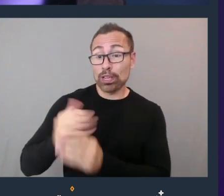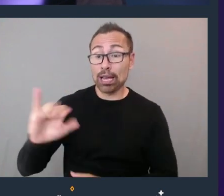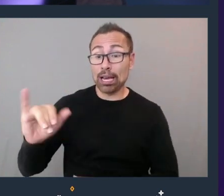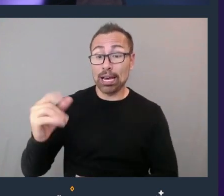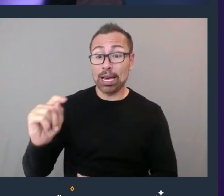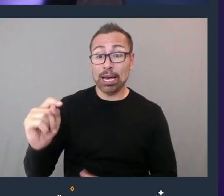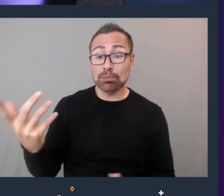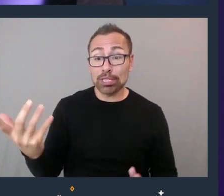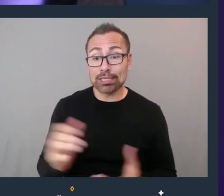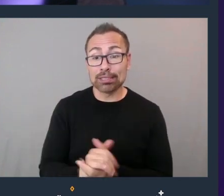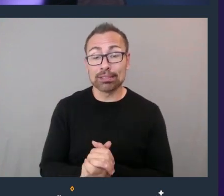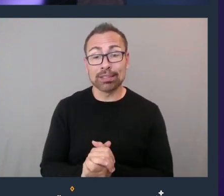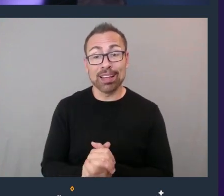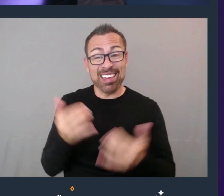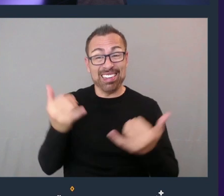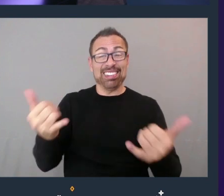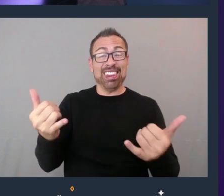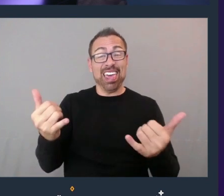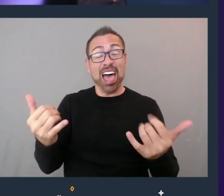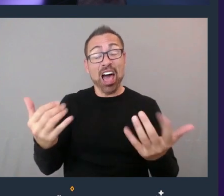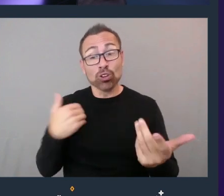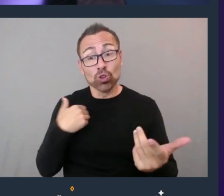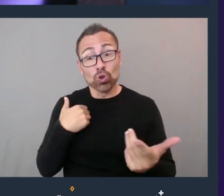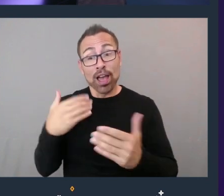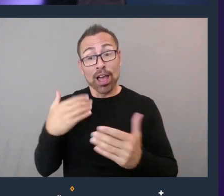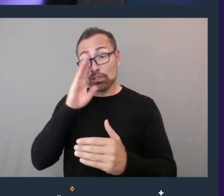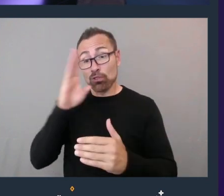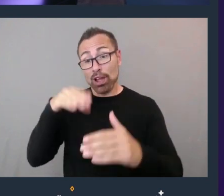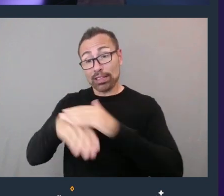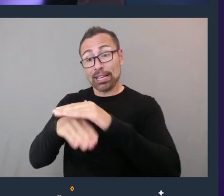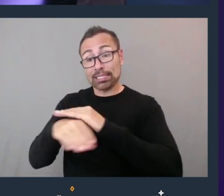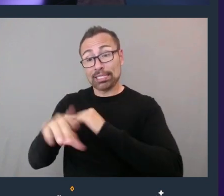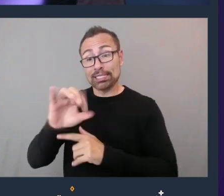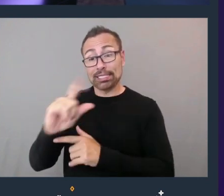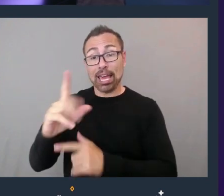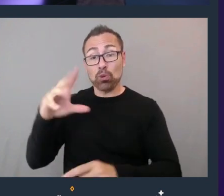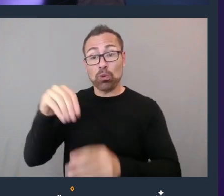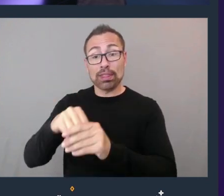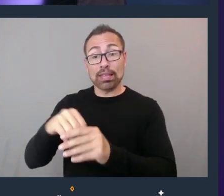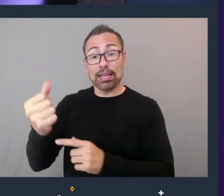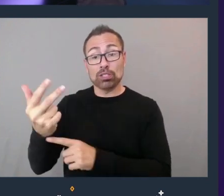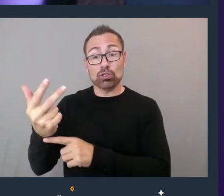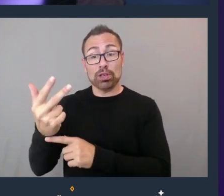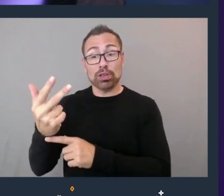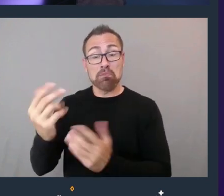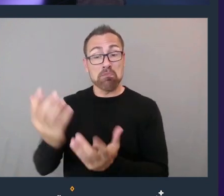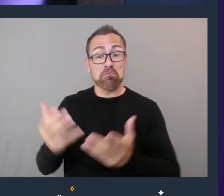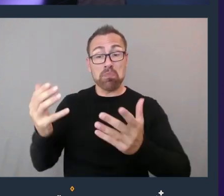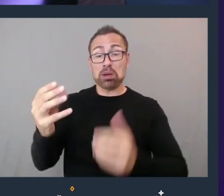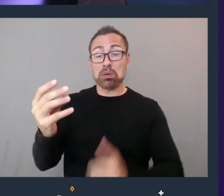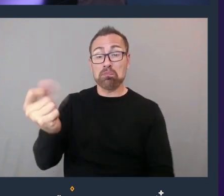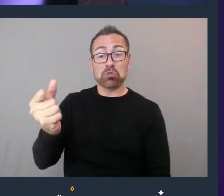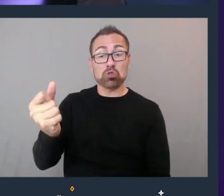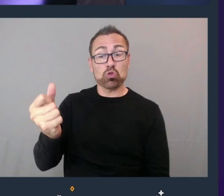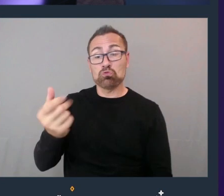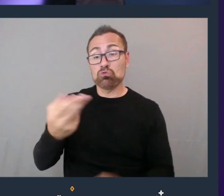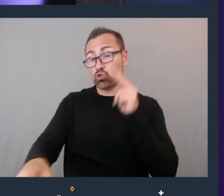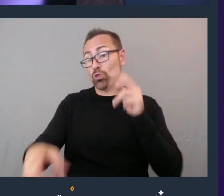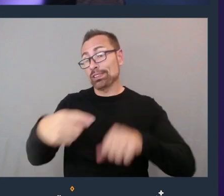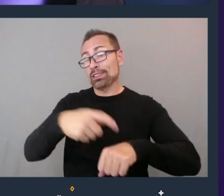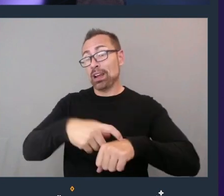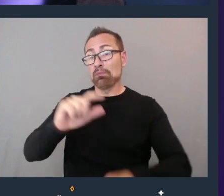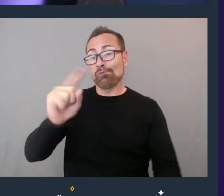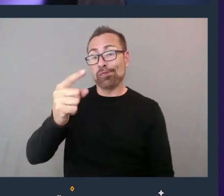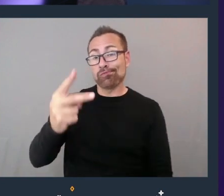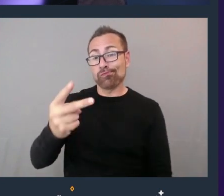license direct access to data that you host in an S3 bucket in just a few steps. And with all of this, you can deliver faster time to insight